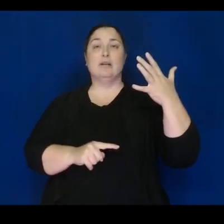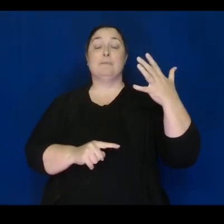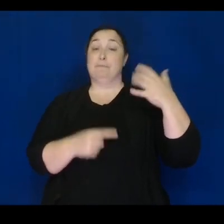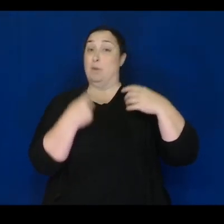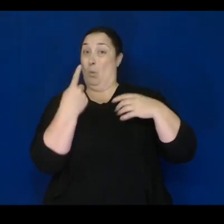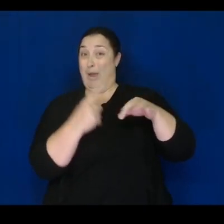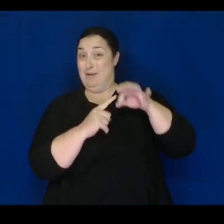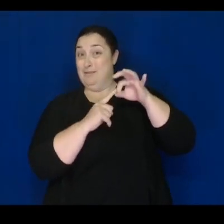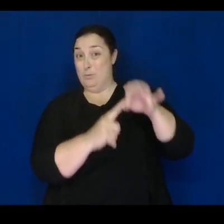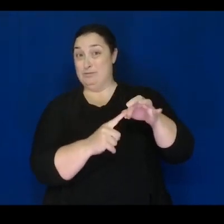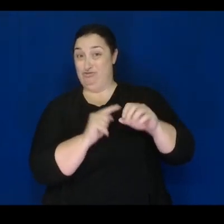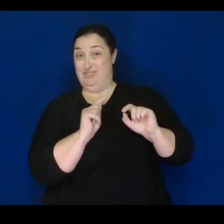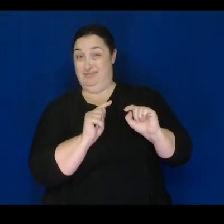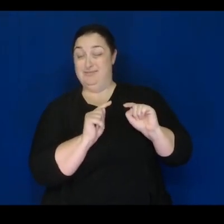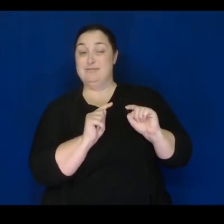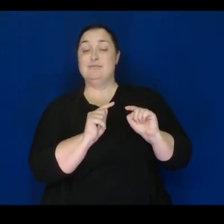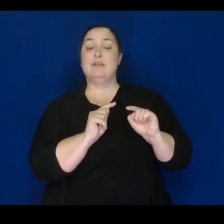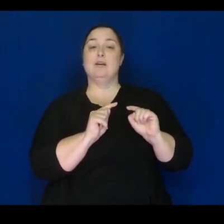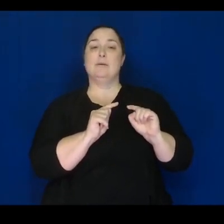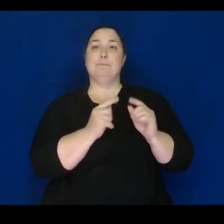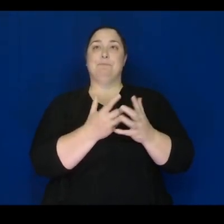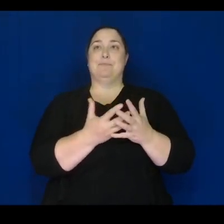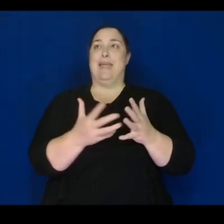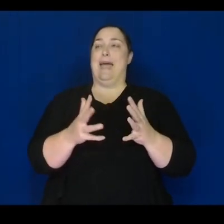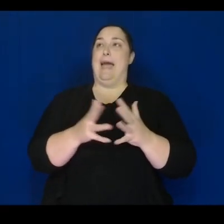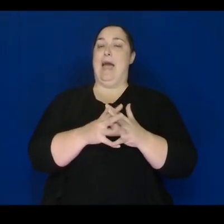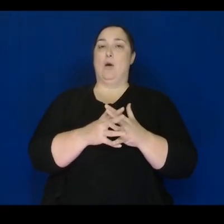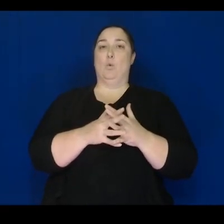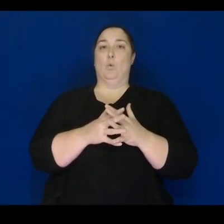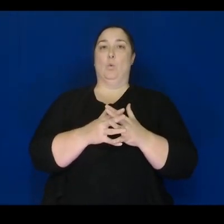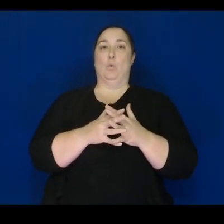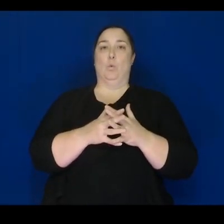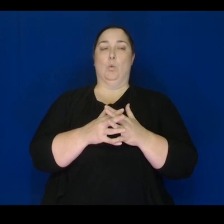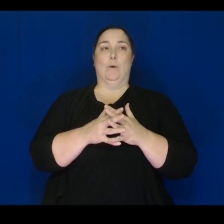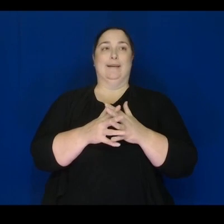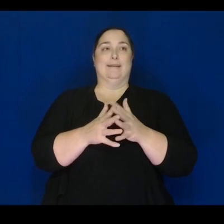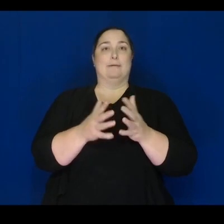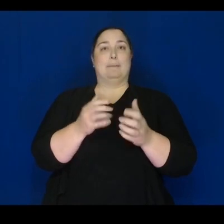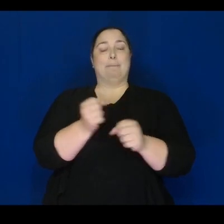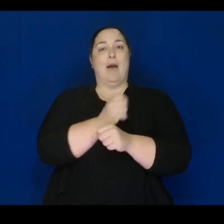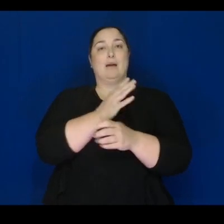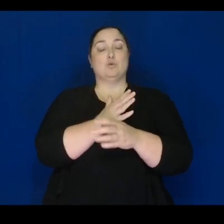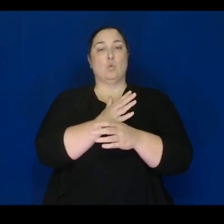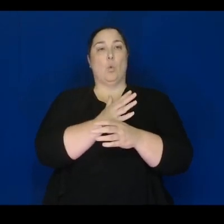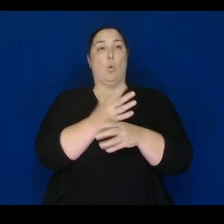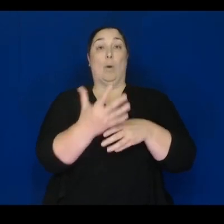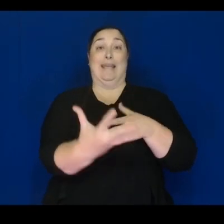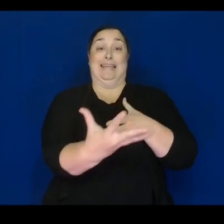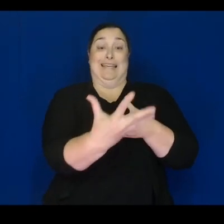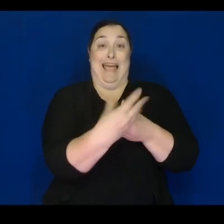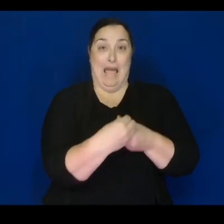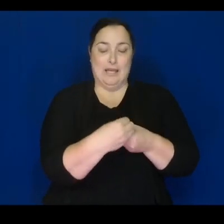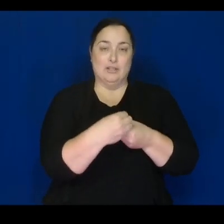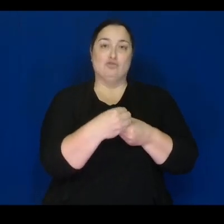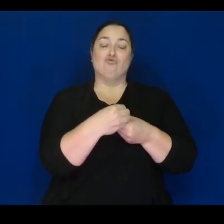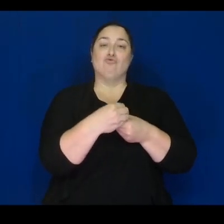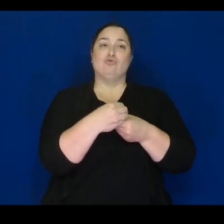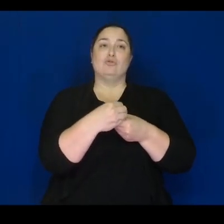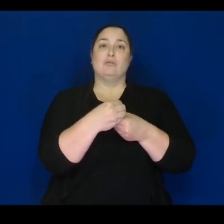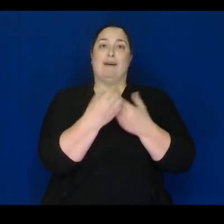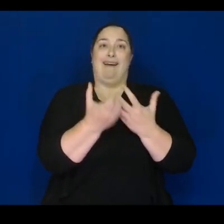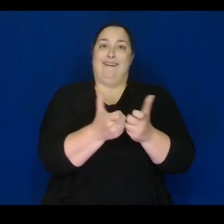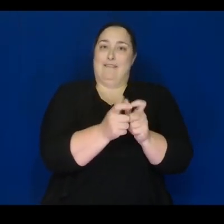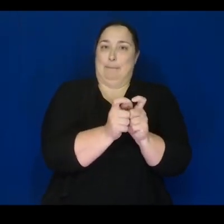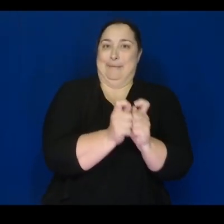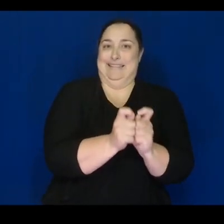have was, how do we engage meaningfully with First Nations culture through arts?